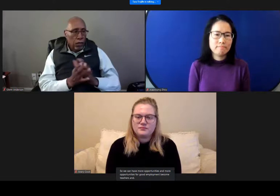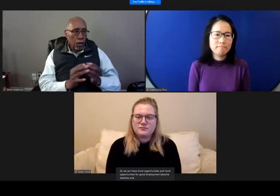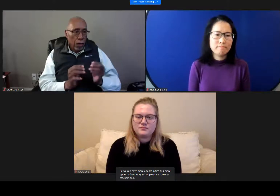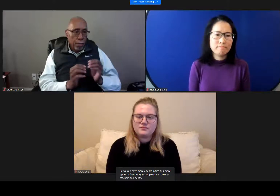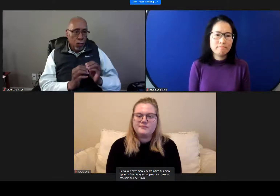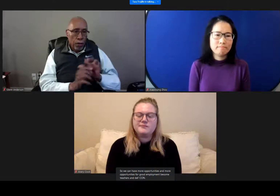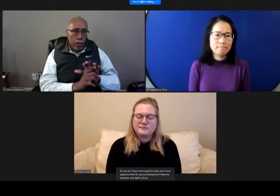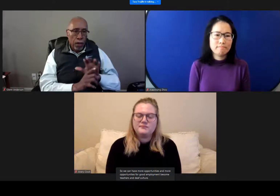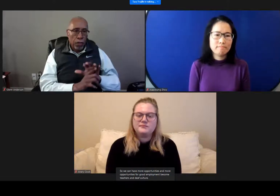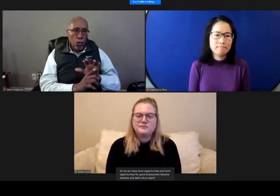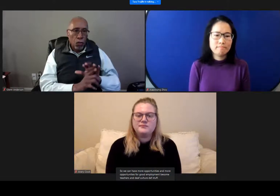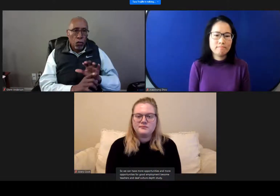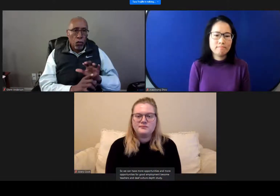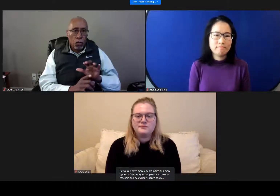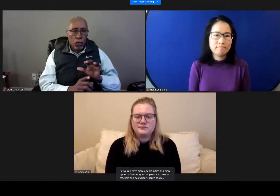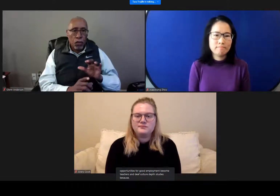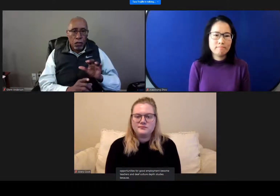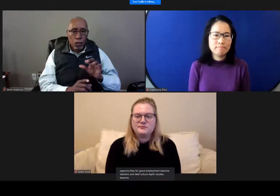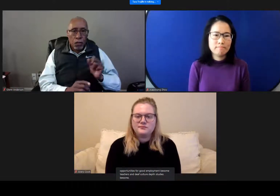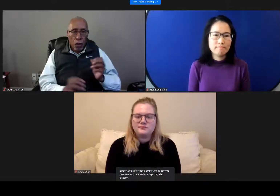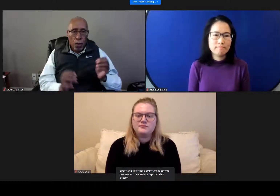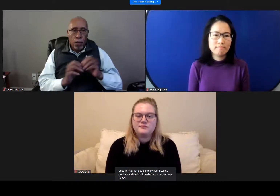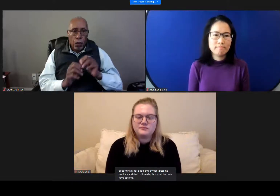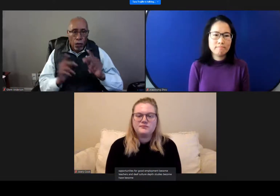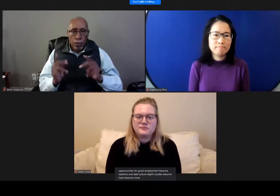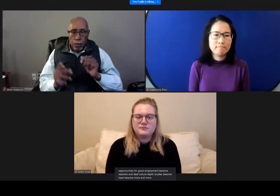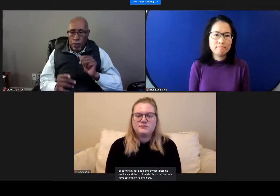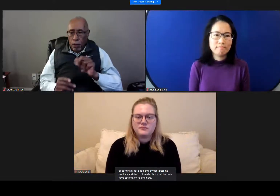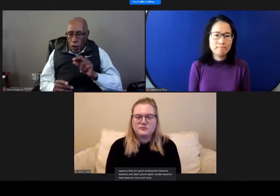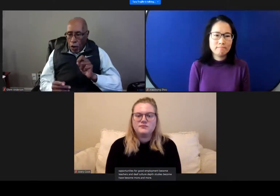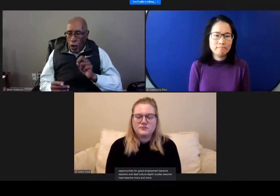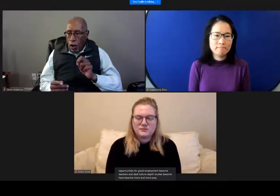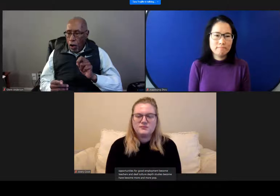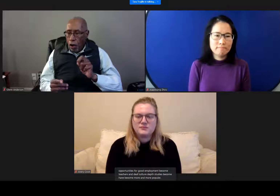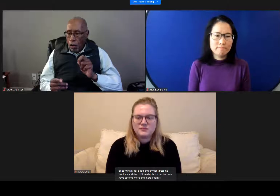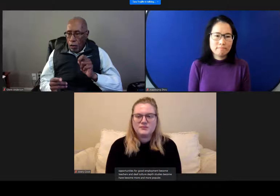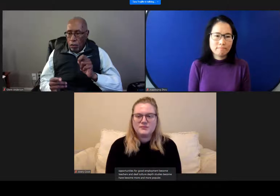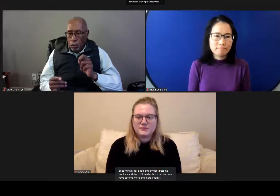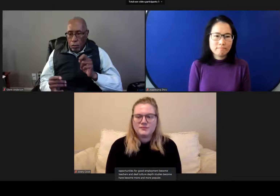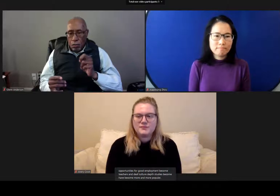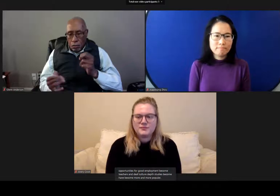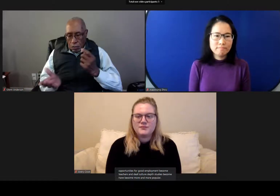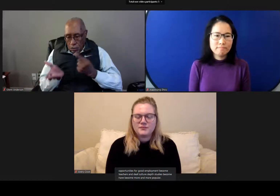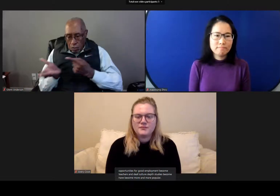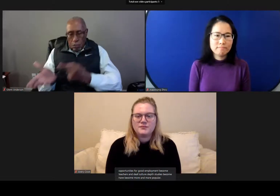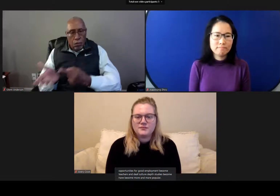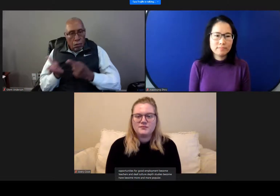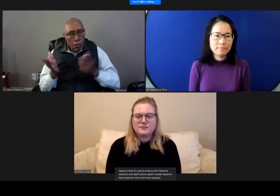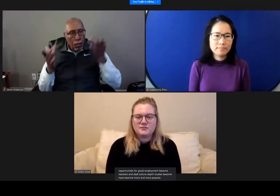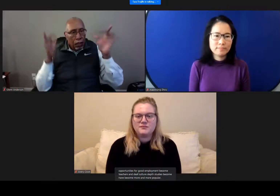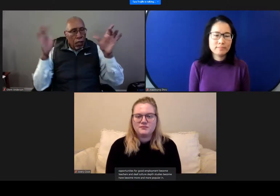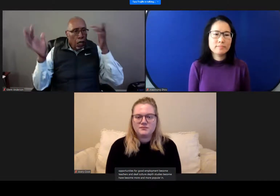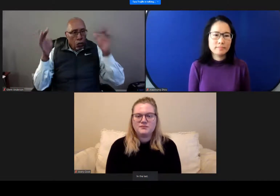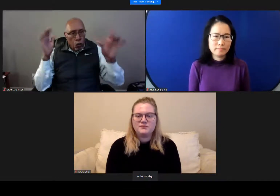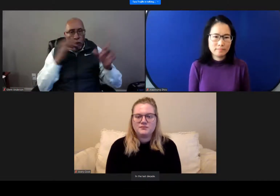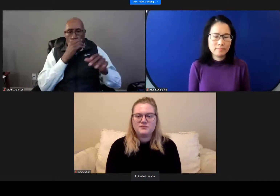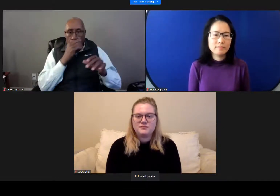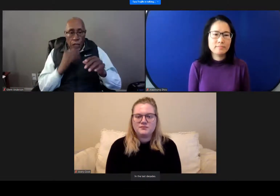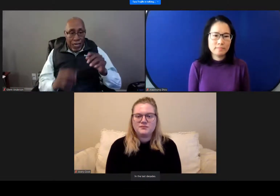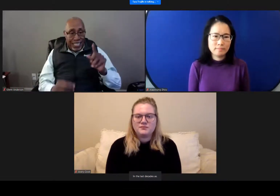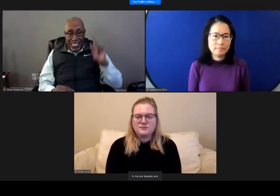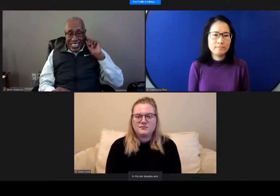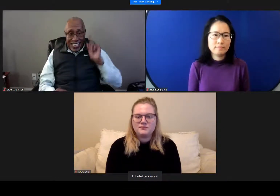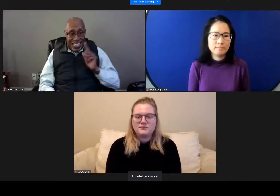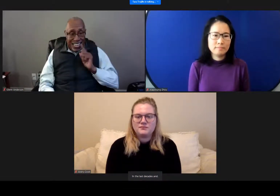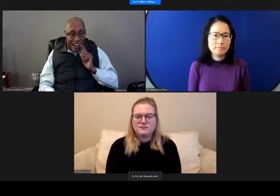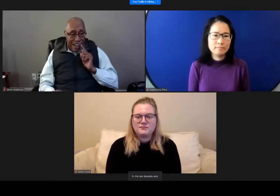deaf culture, deaf studies have become more and more popular in the last decades,